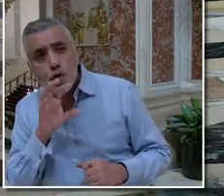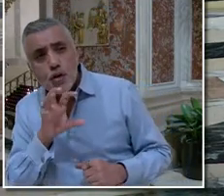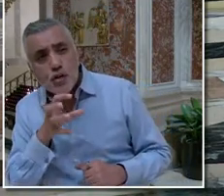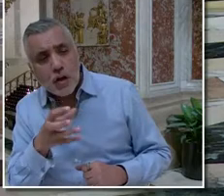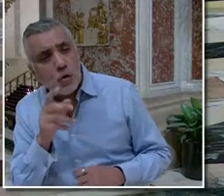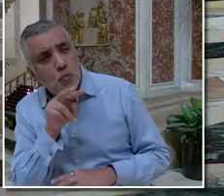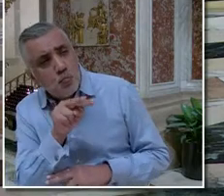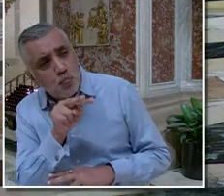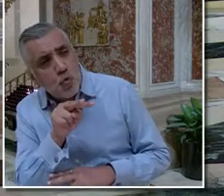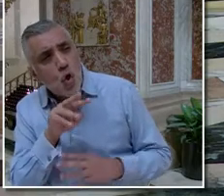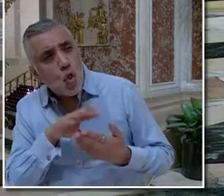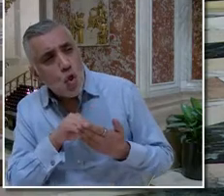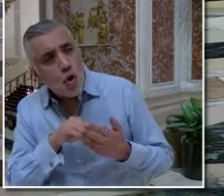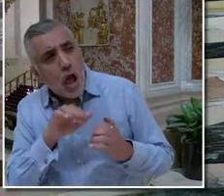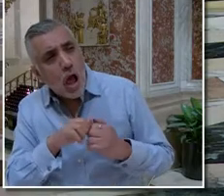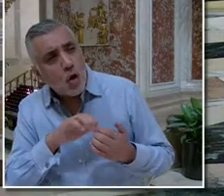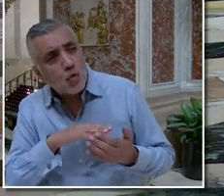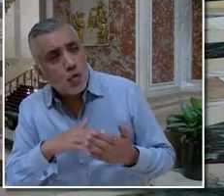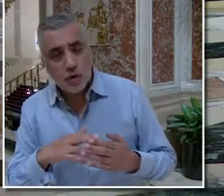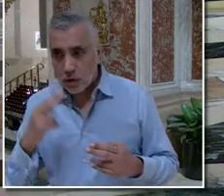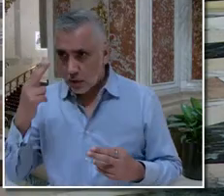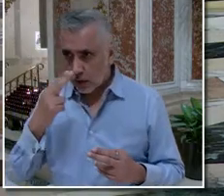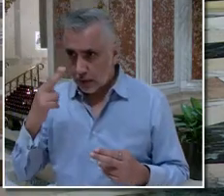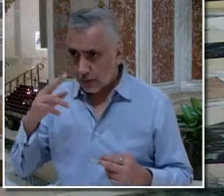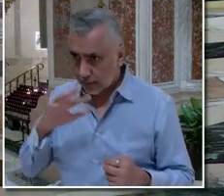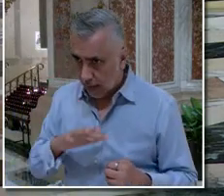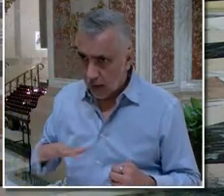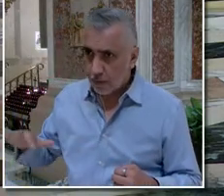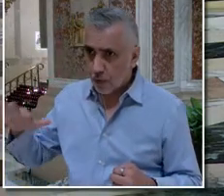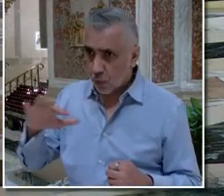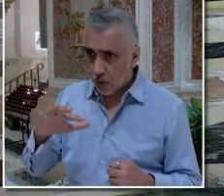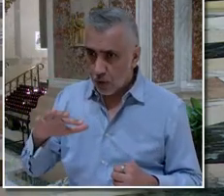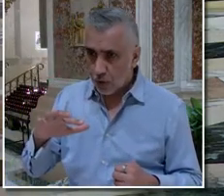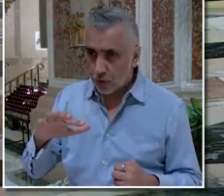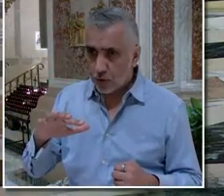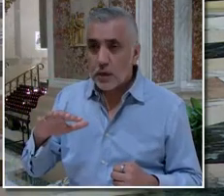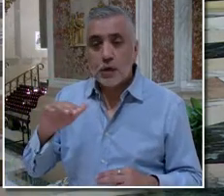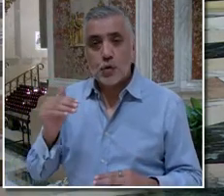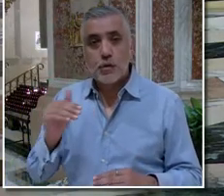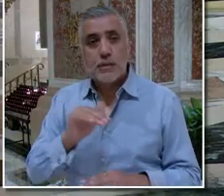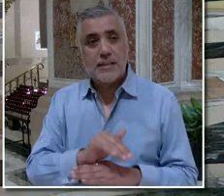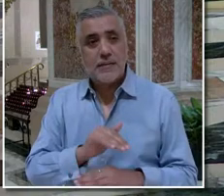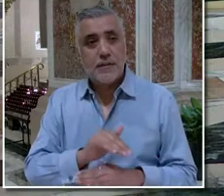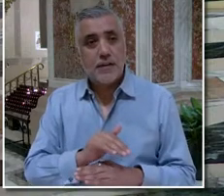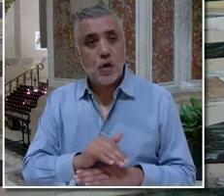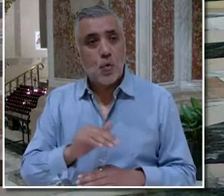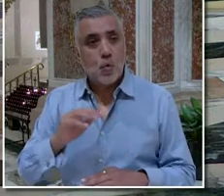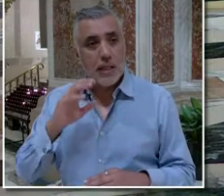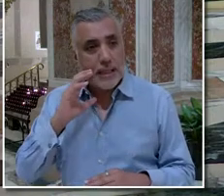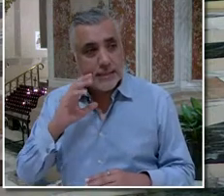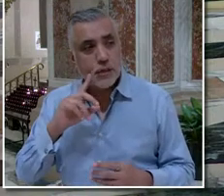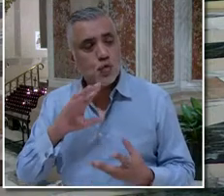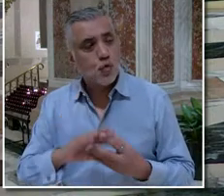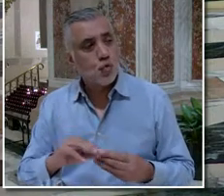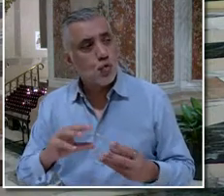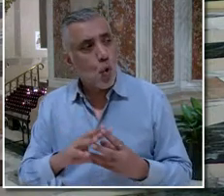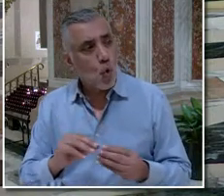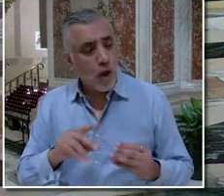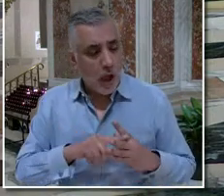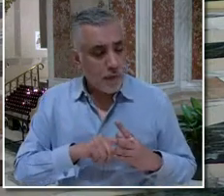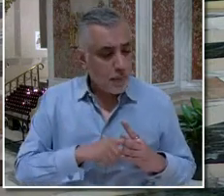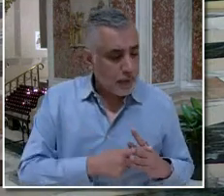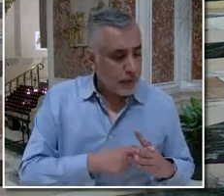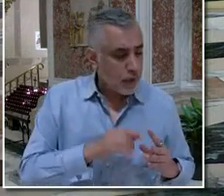cook. We Catholics everywhere listen this evening to the convivial story of the beginning